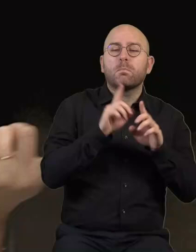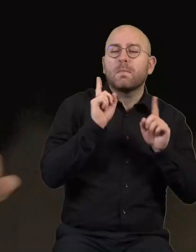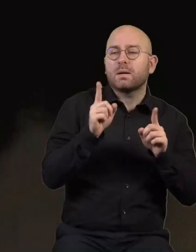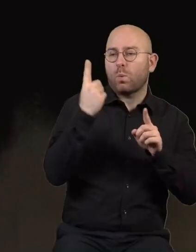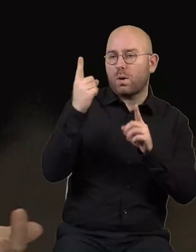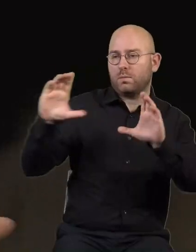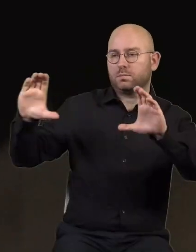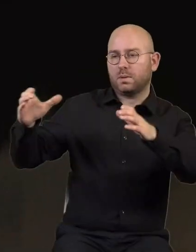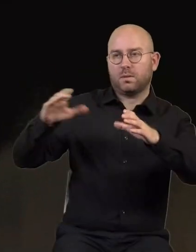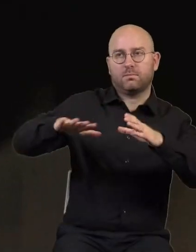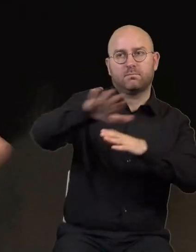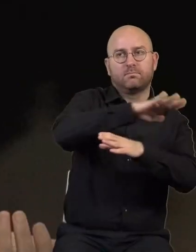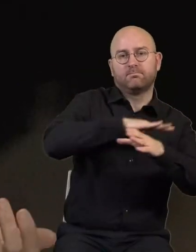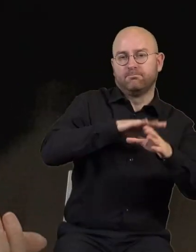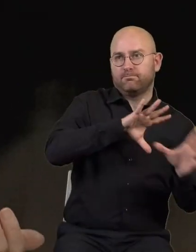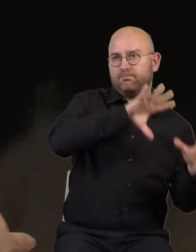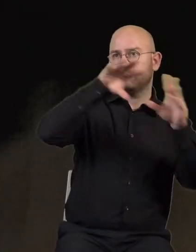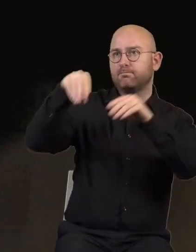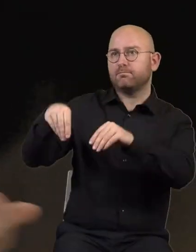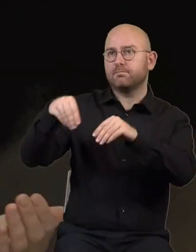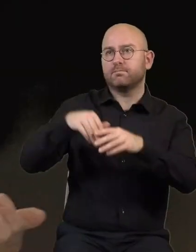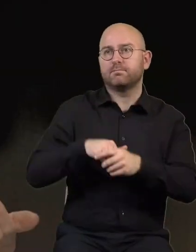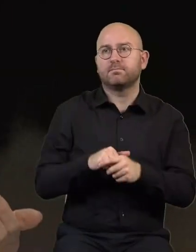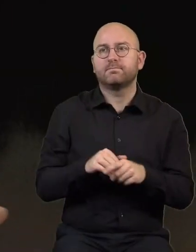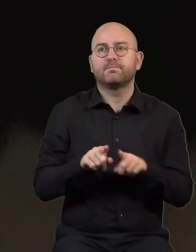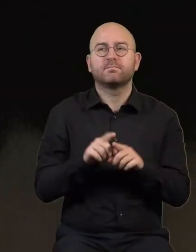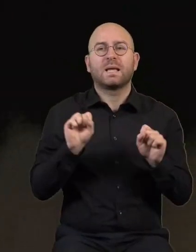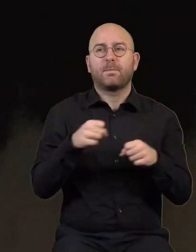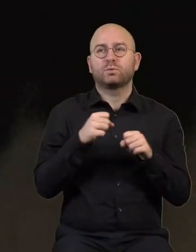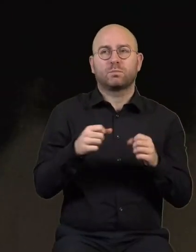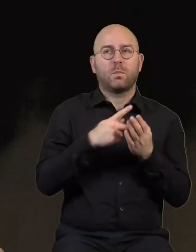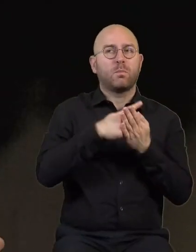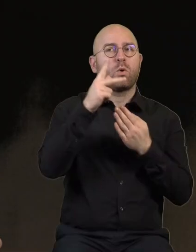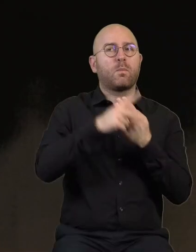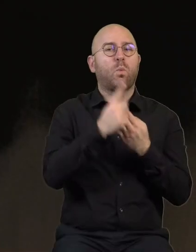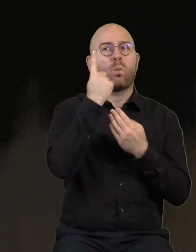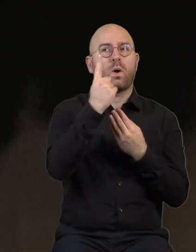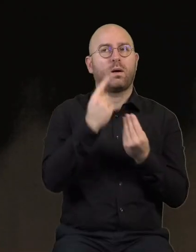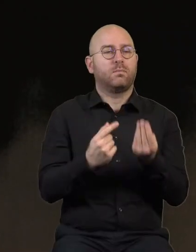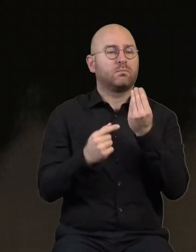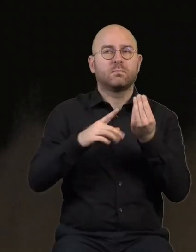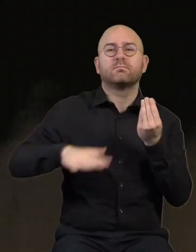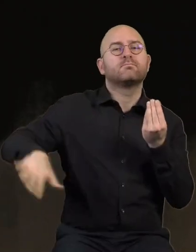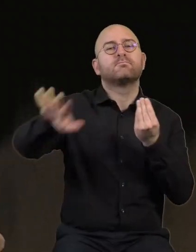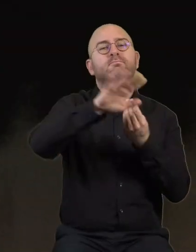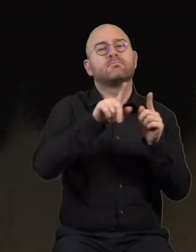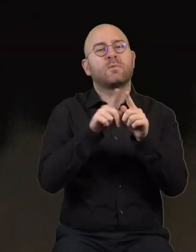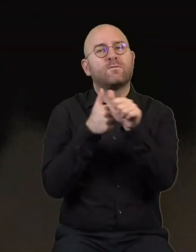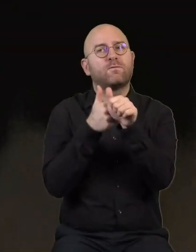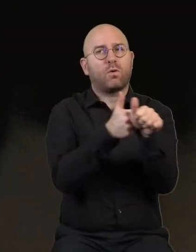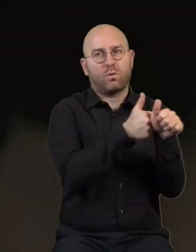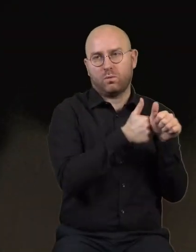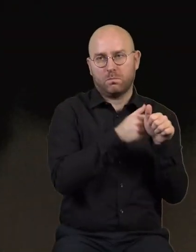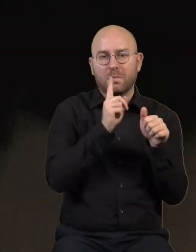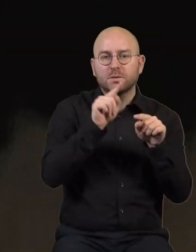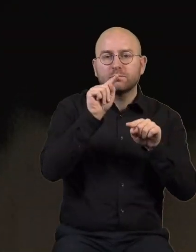the transport investments. I mean, not all of them are, they're different, and